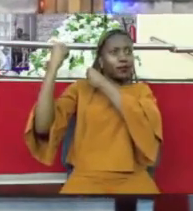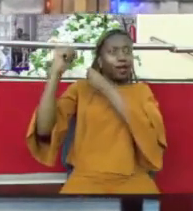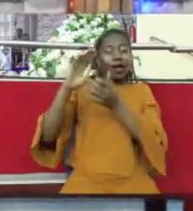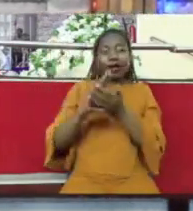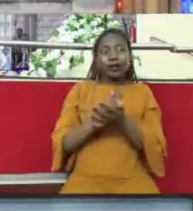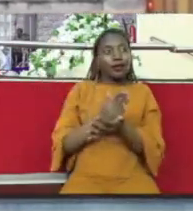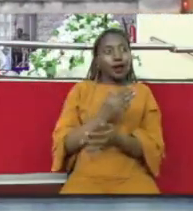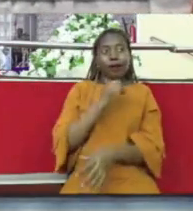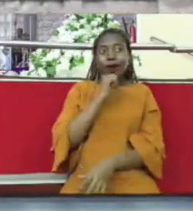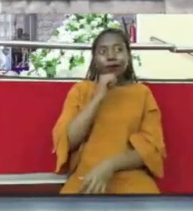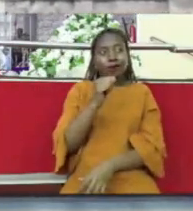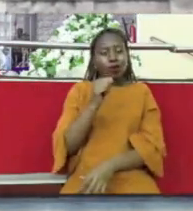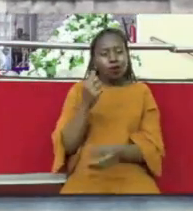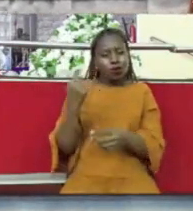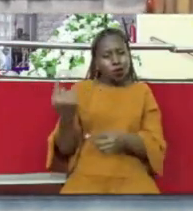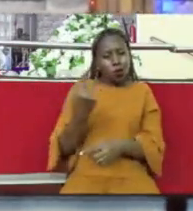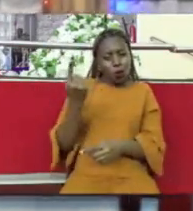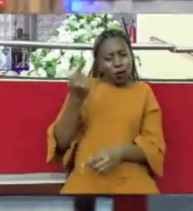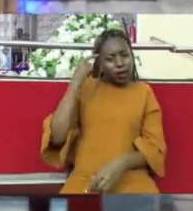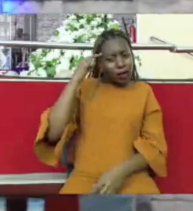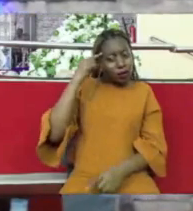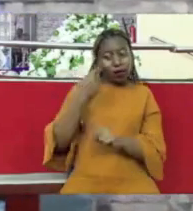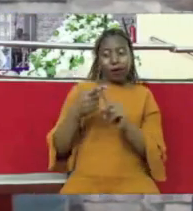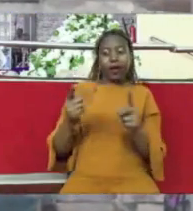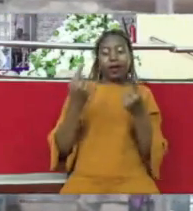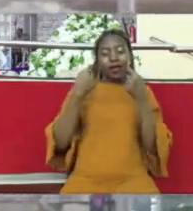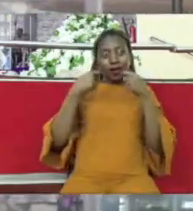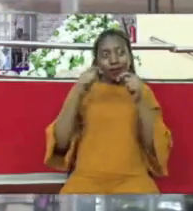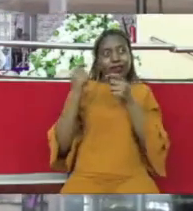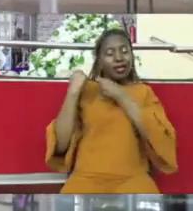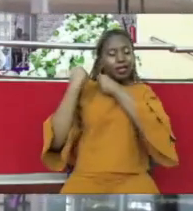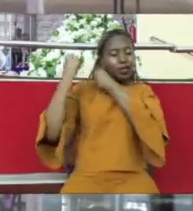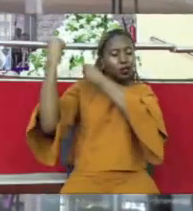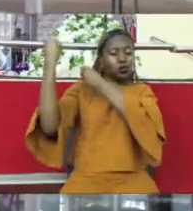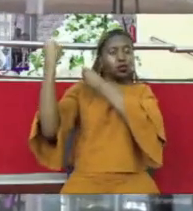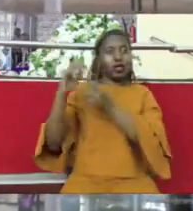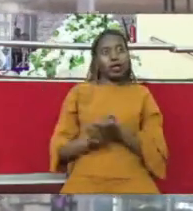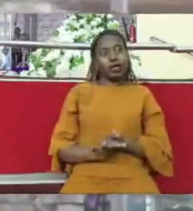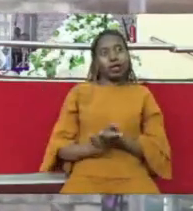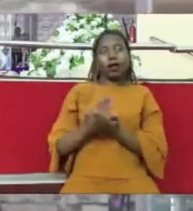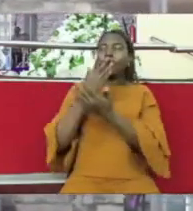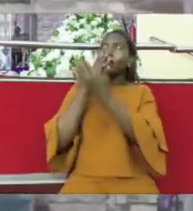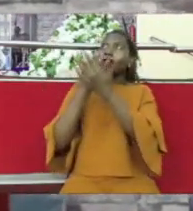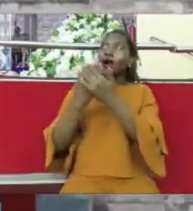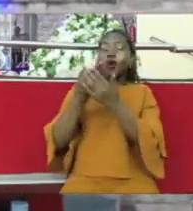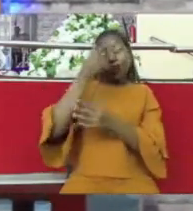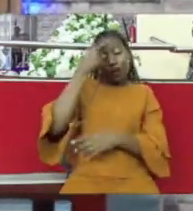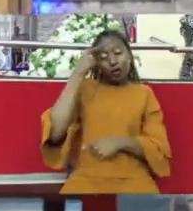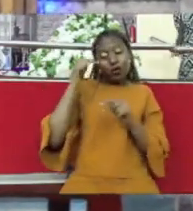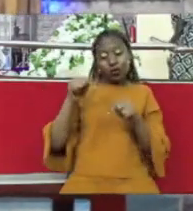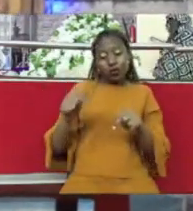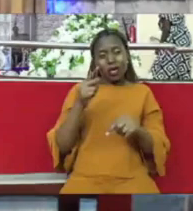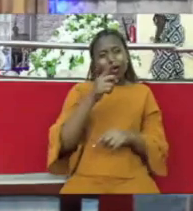have even attempted. Na wengine sikufikiri tu hata wamejaribu kujiua. Thanks be to God that you are in this congregation this morning. Na tunashukuru Mungu